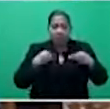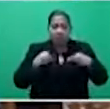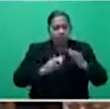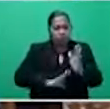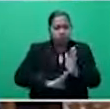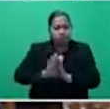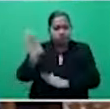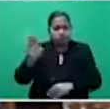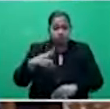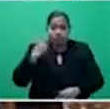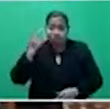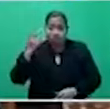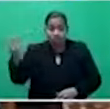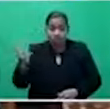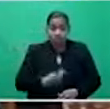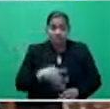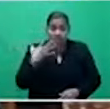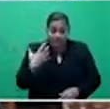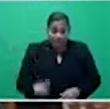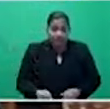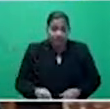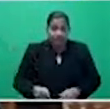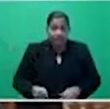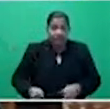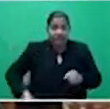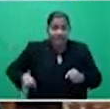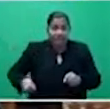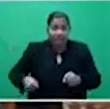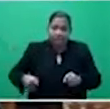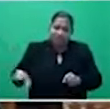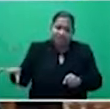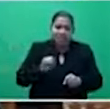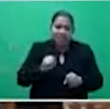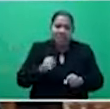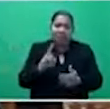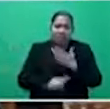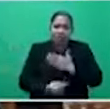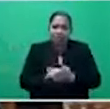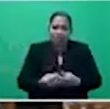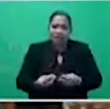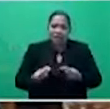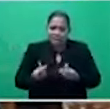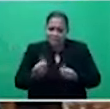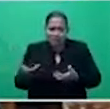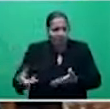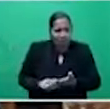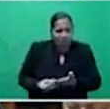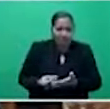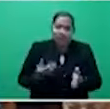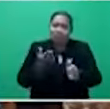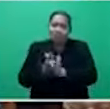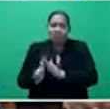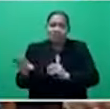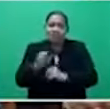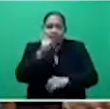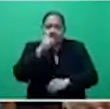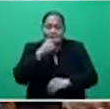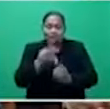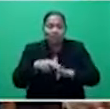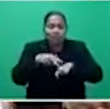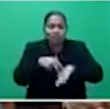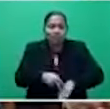and I've got an outboard engine, and I take them and I charge them lots of money. I'm making money from taking people to this surfing area. He